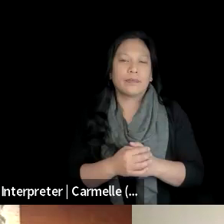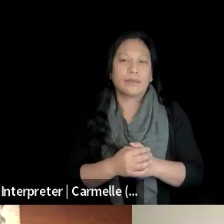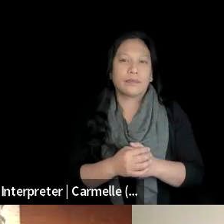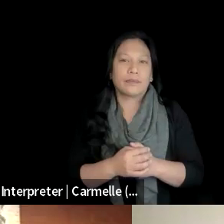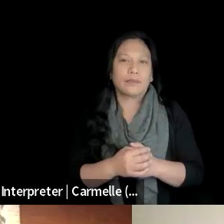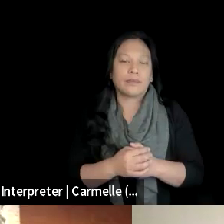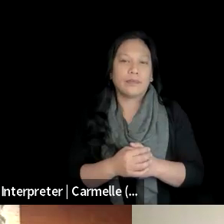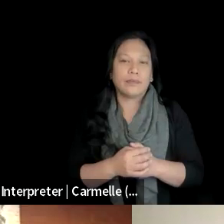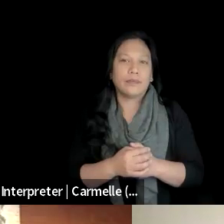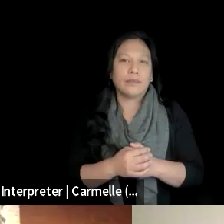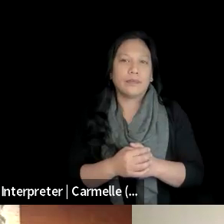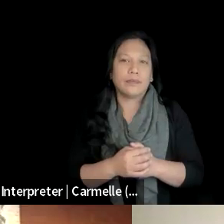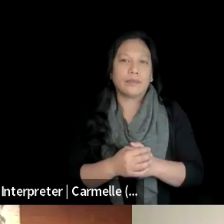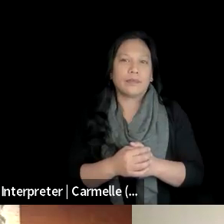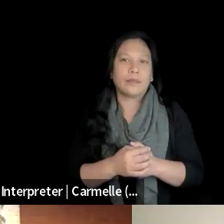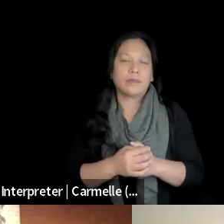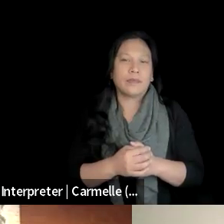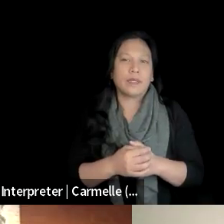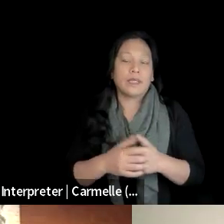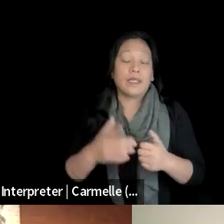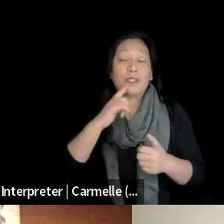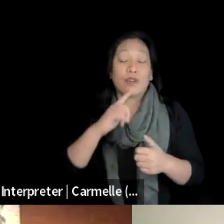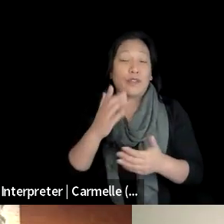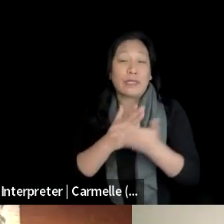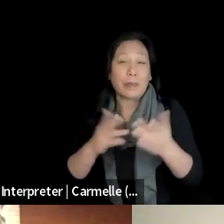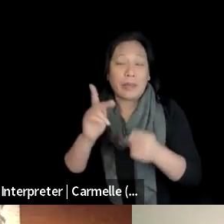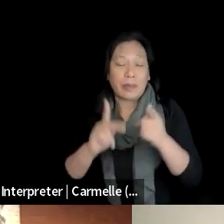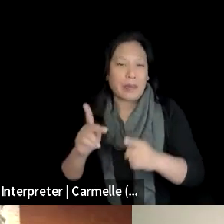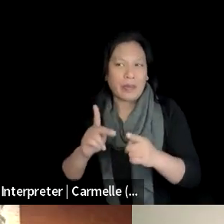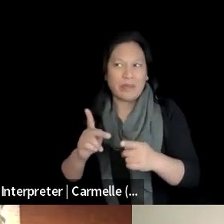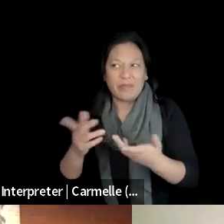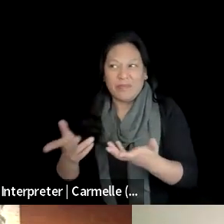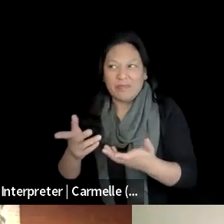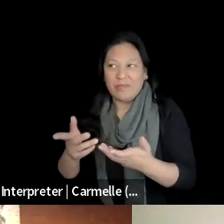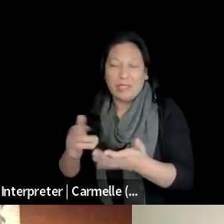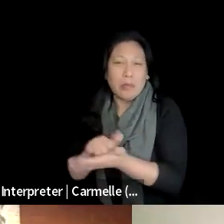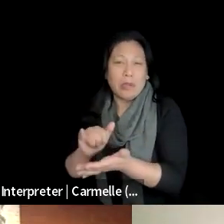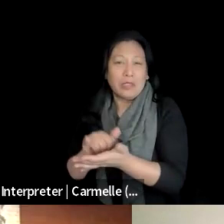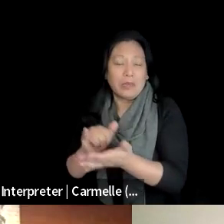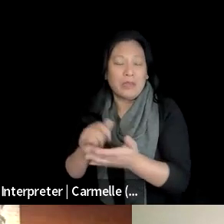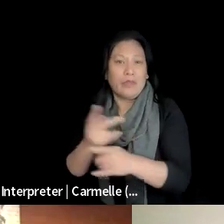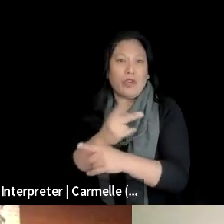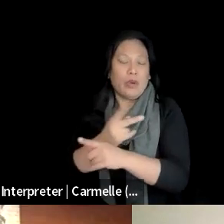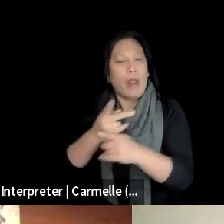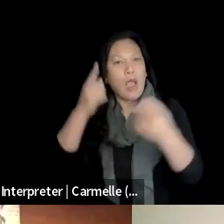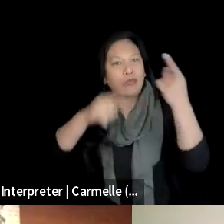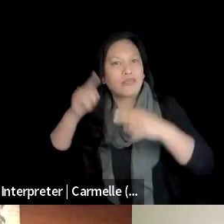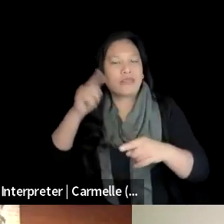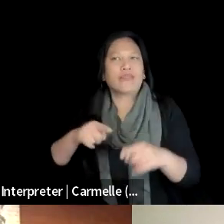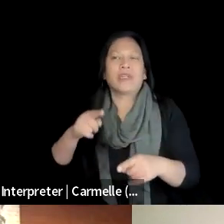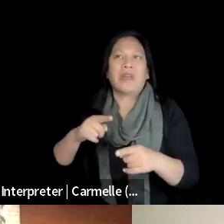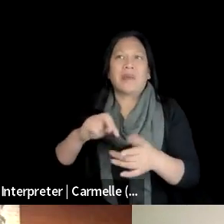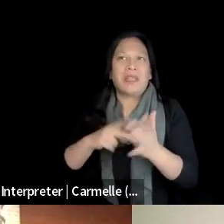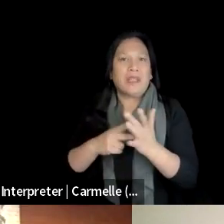that we're trying to make something happen with people with whom it's almost impossible to have something happen. I think that the goal of having any kind of